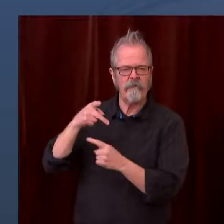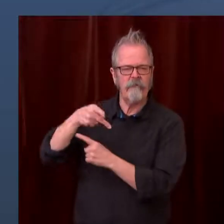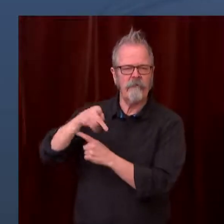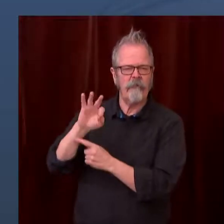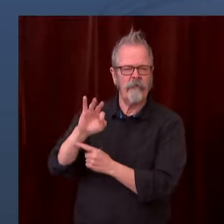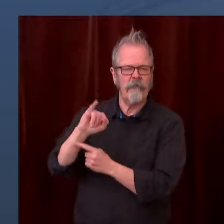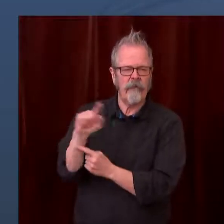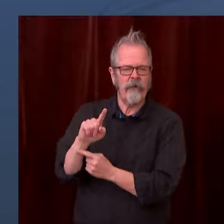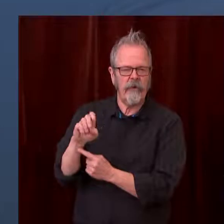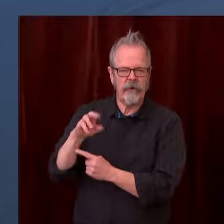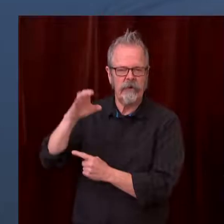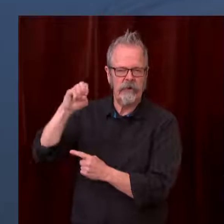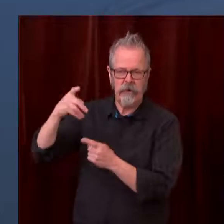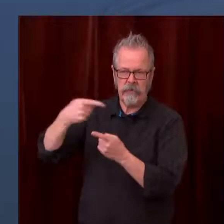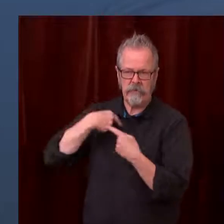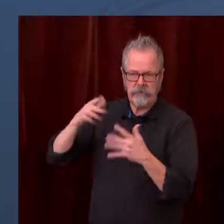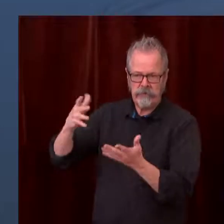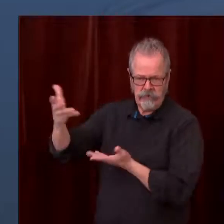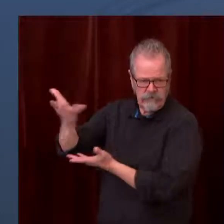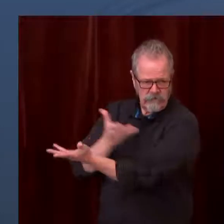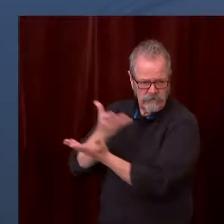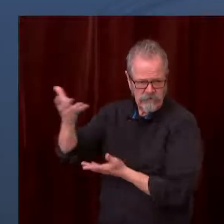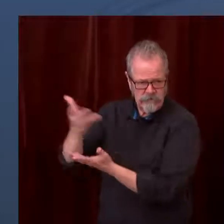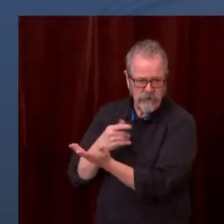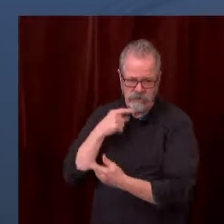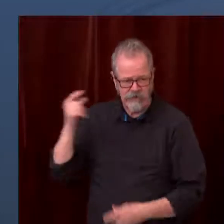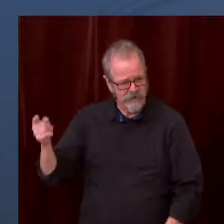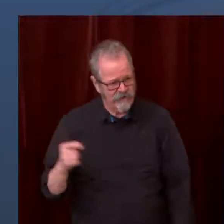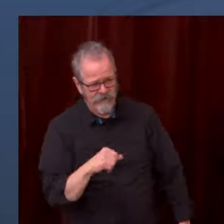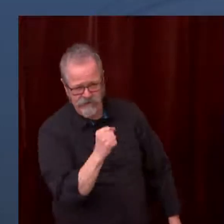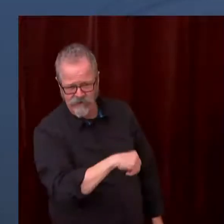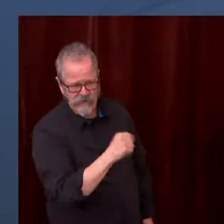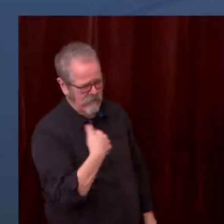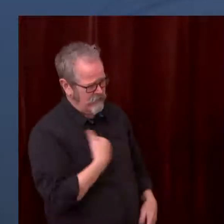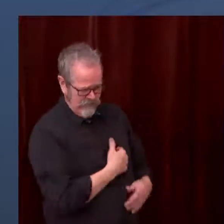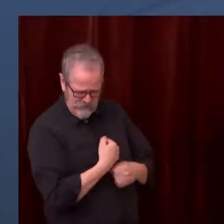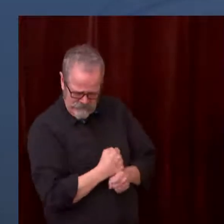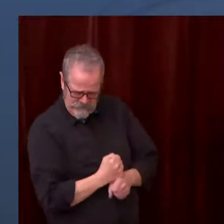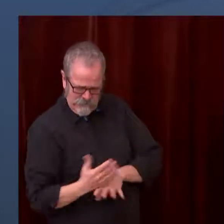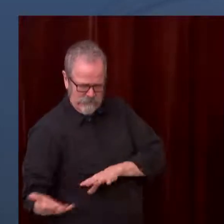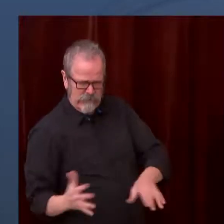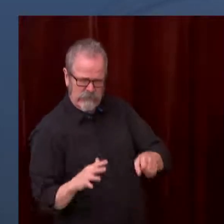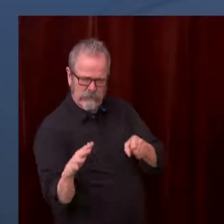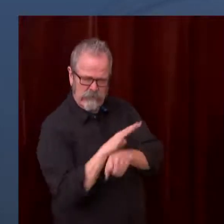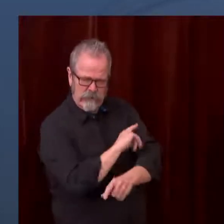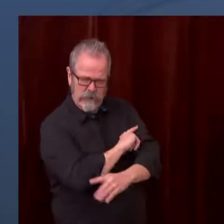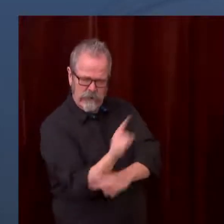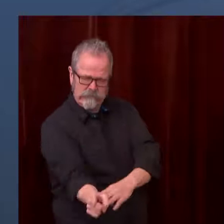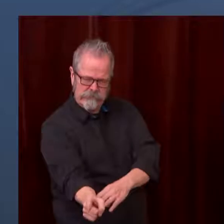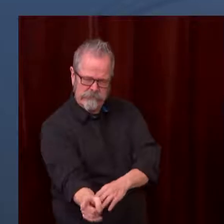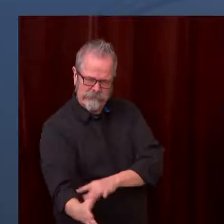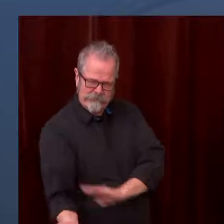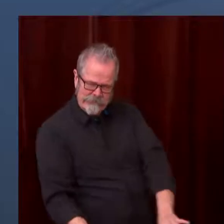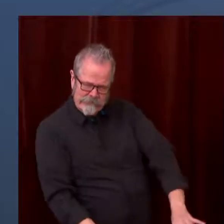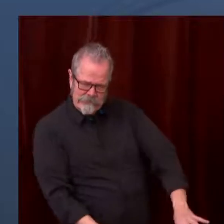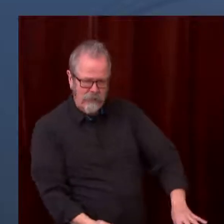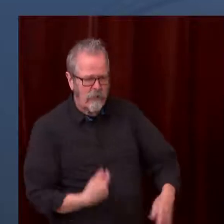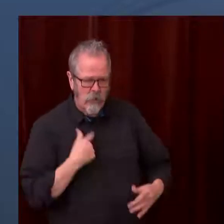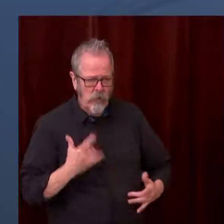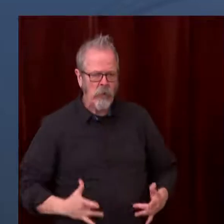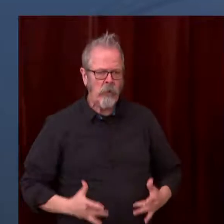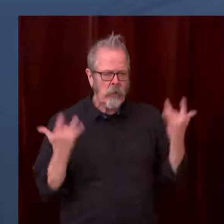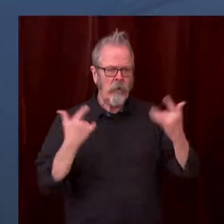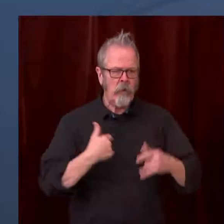these steps are going to make this vaccine much more available for Washingtonians, and we were thrilled by this information. With that, I'd like to turn this over to